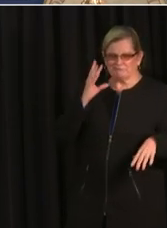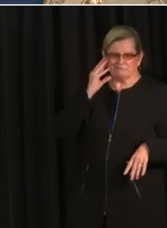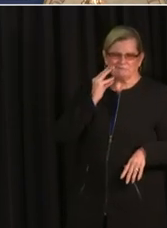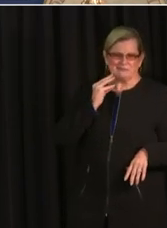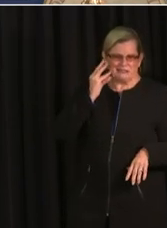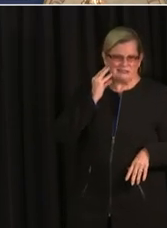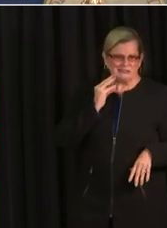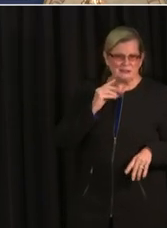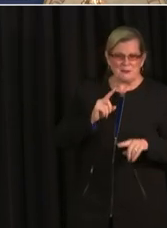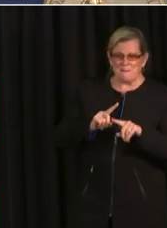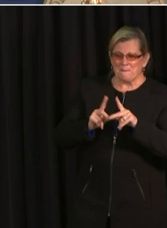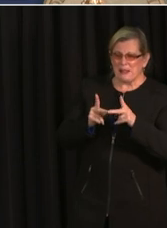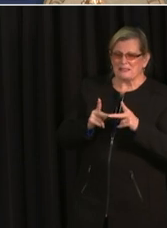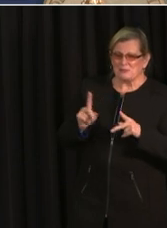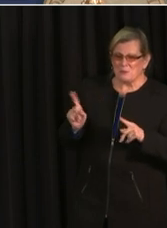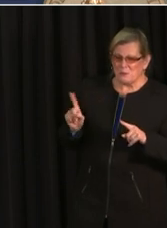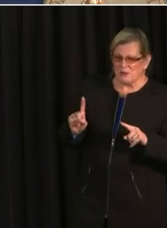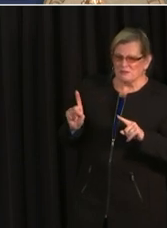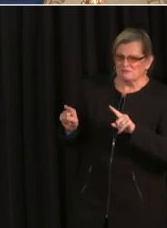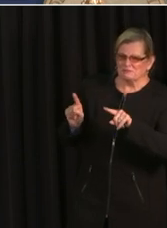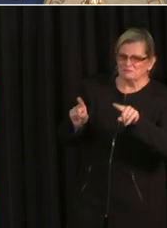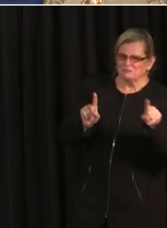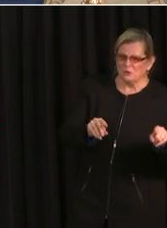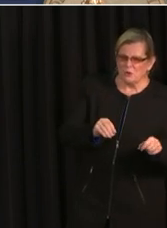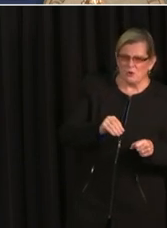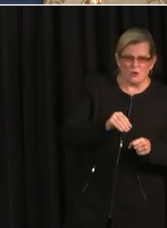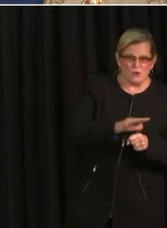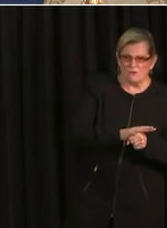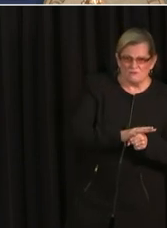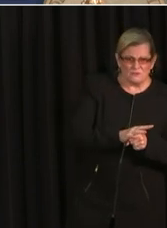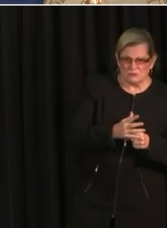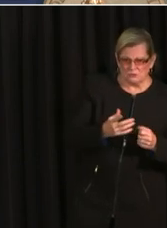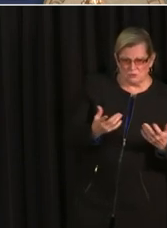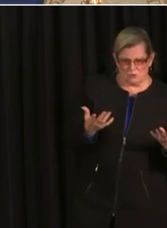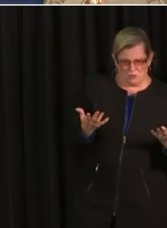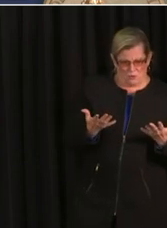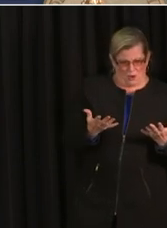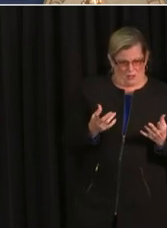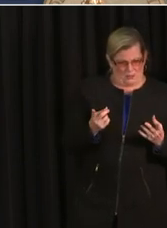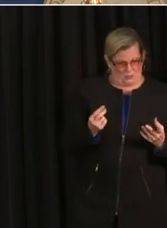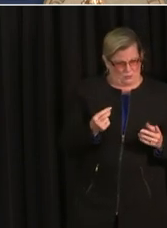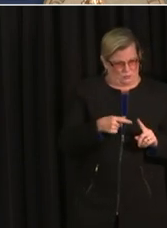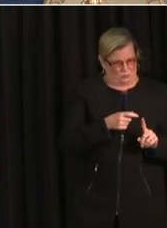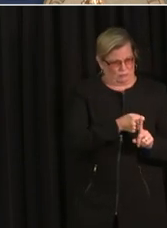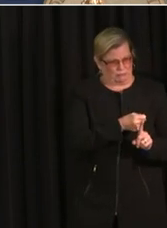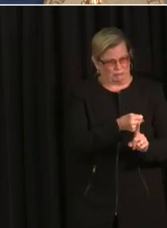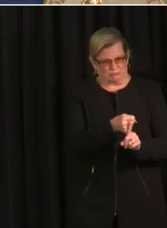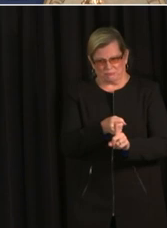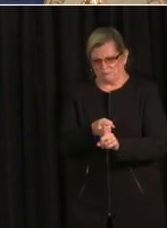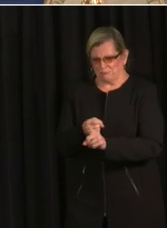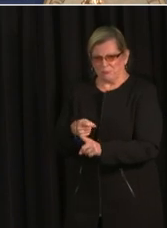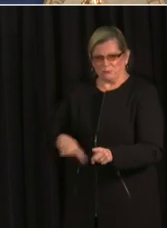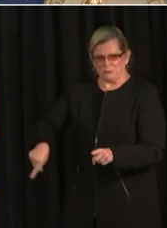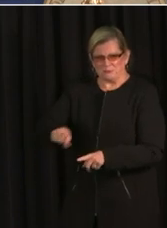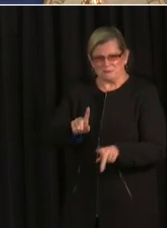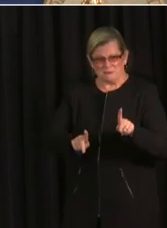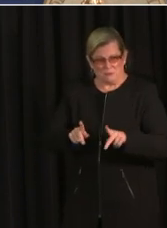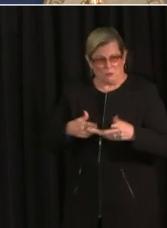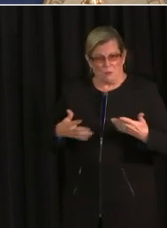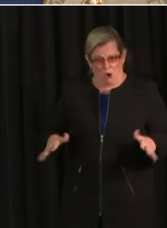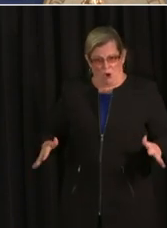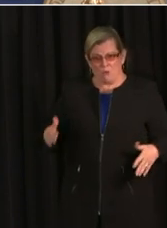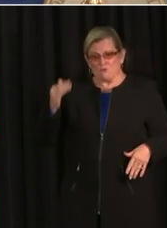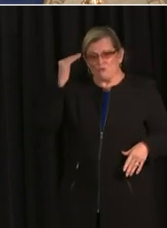places around our country what COVID has done to communities. We know that